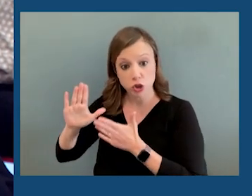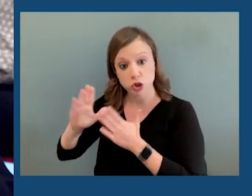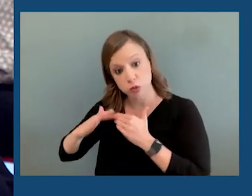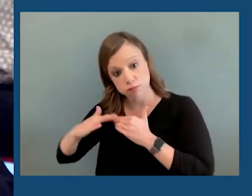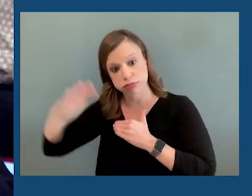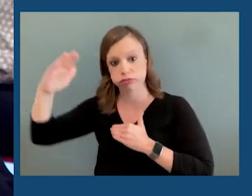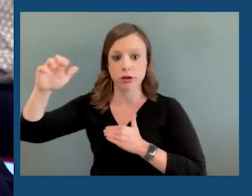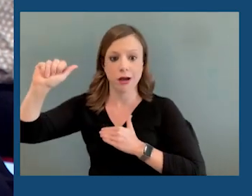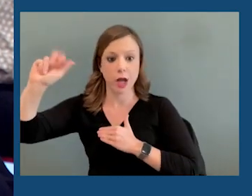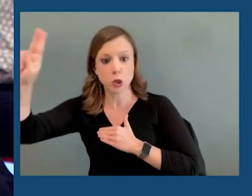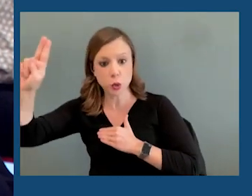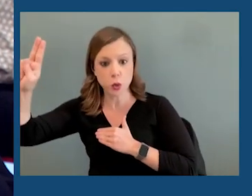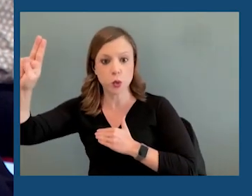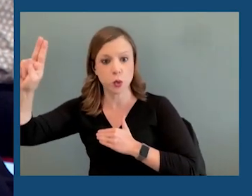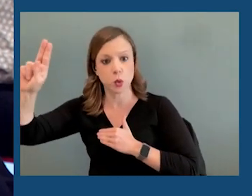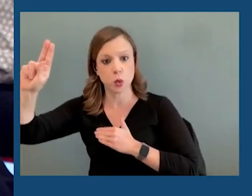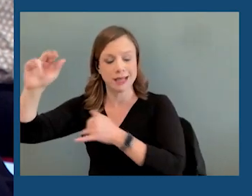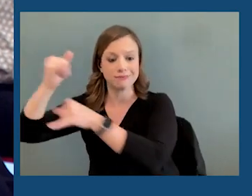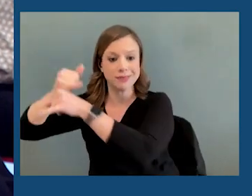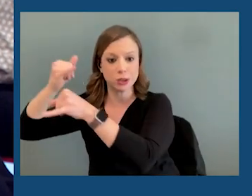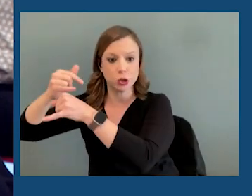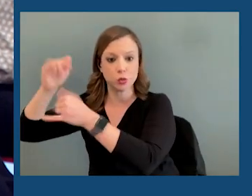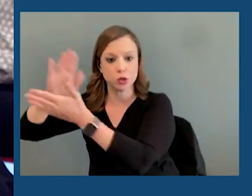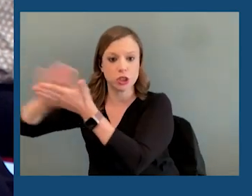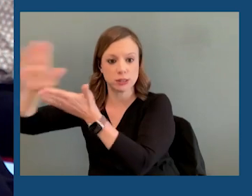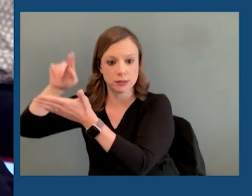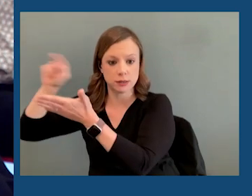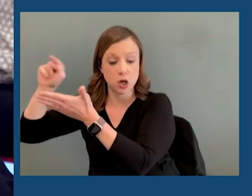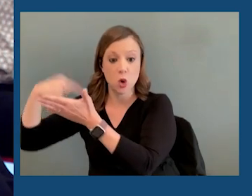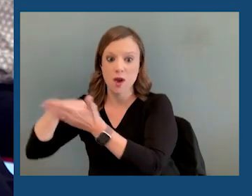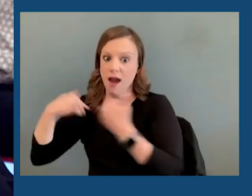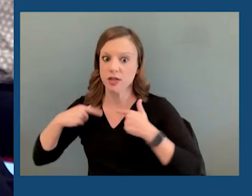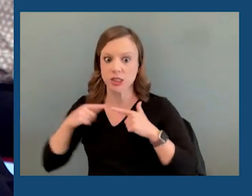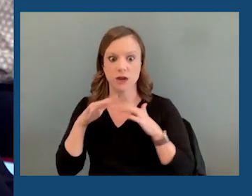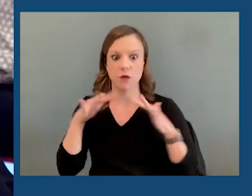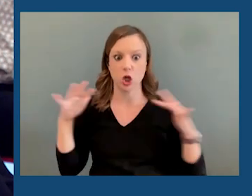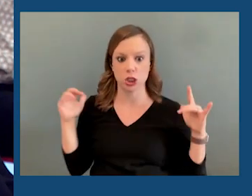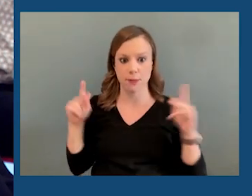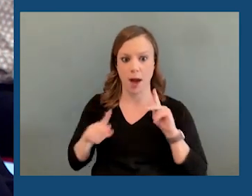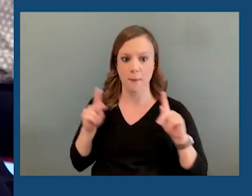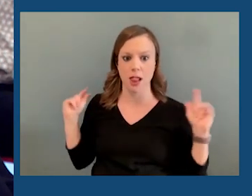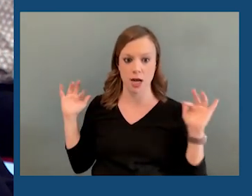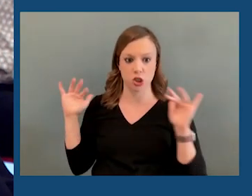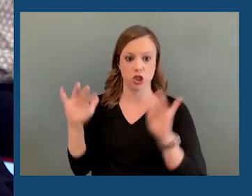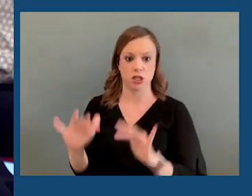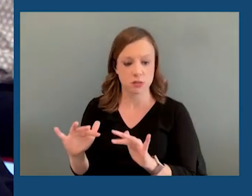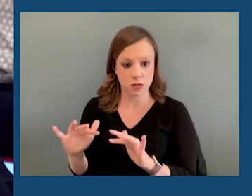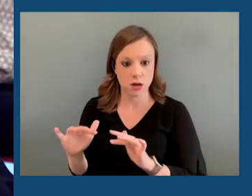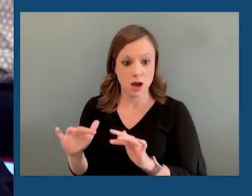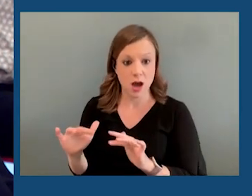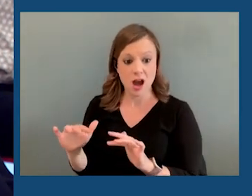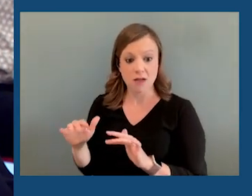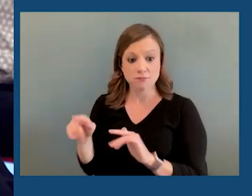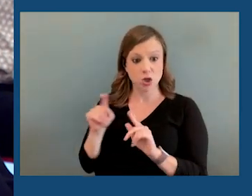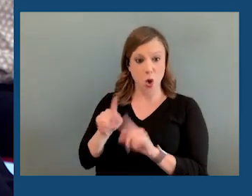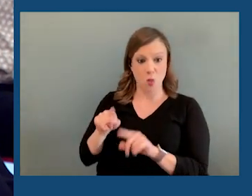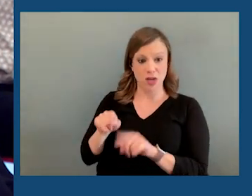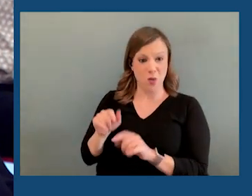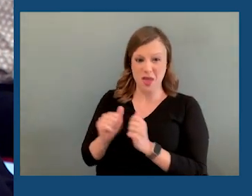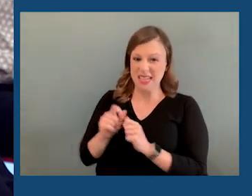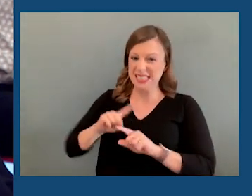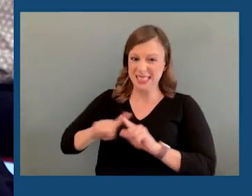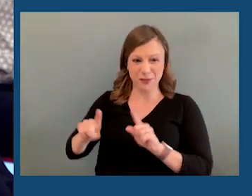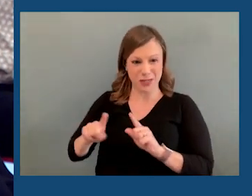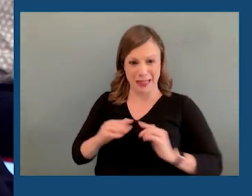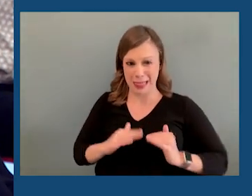institutions, we have a diverse population coming to school with different levels of difficulty, challenges they have. The